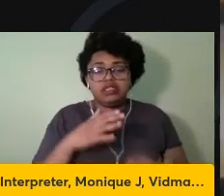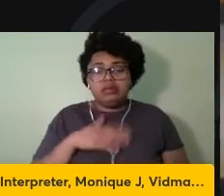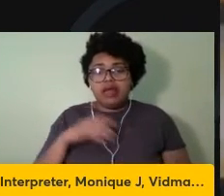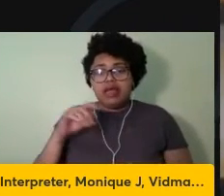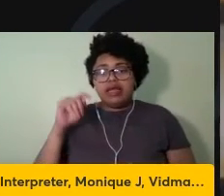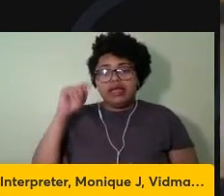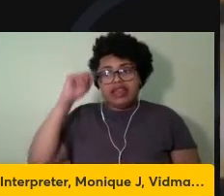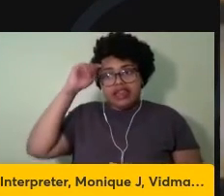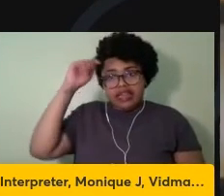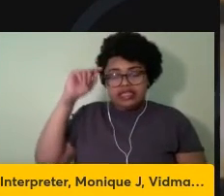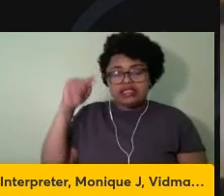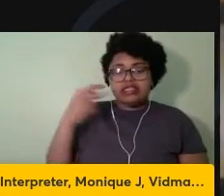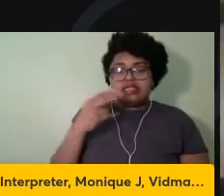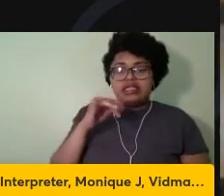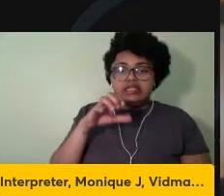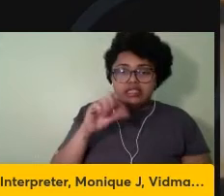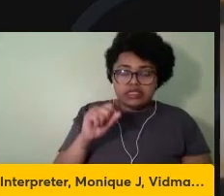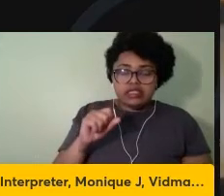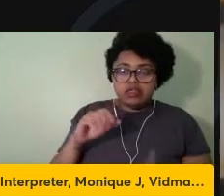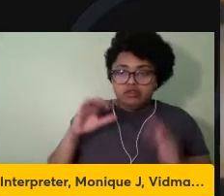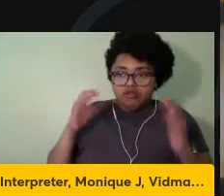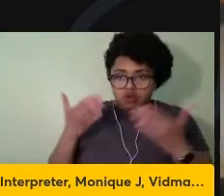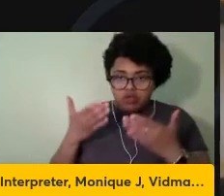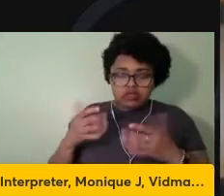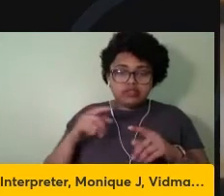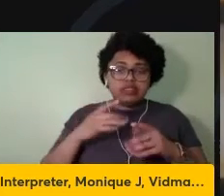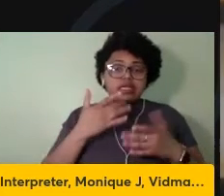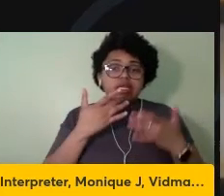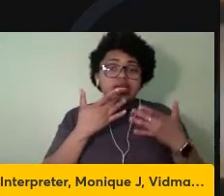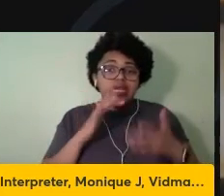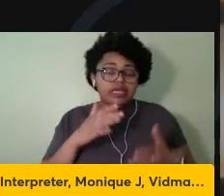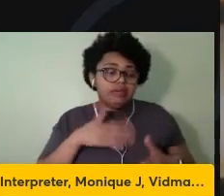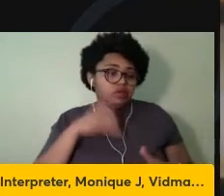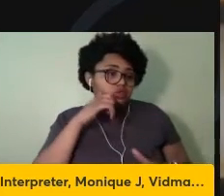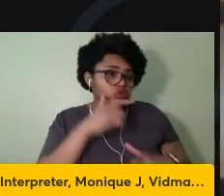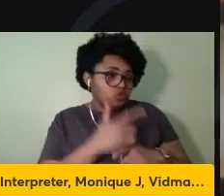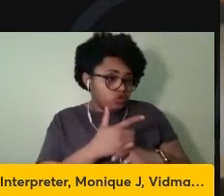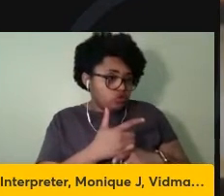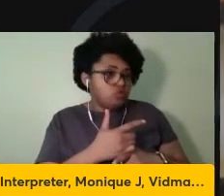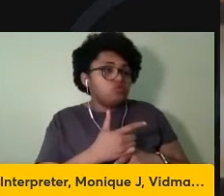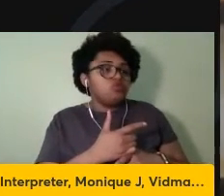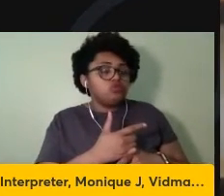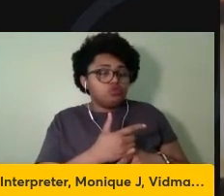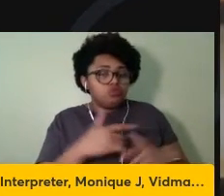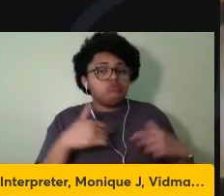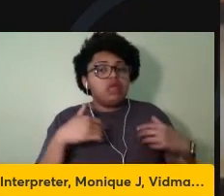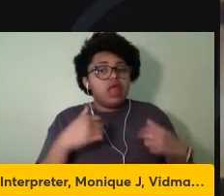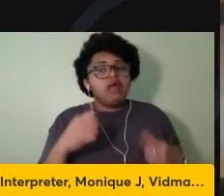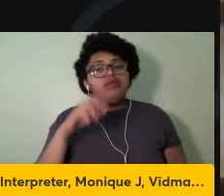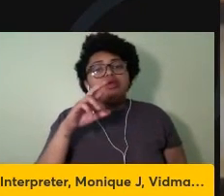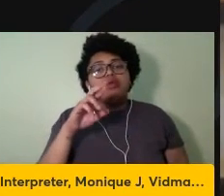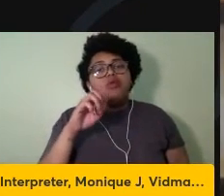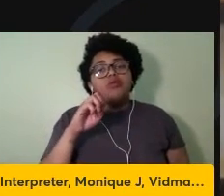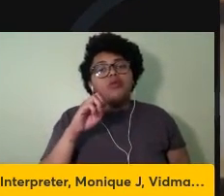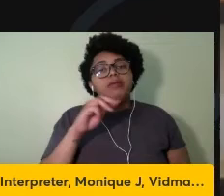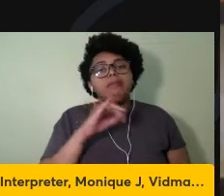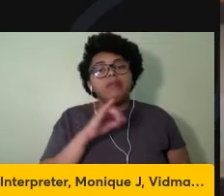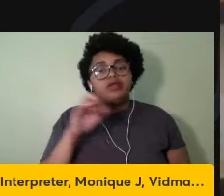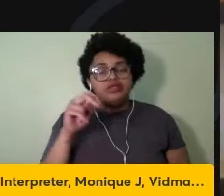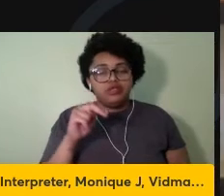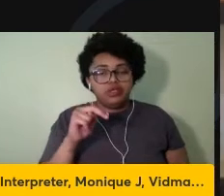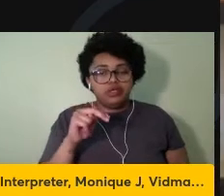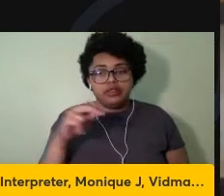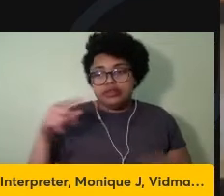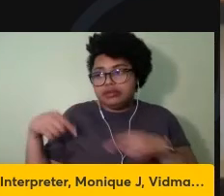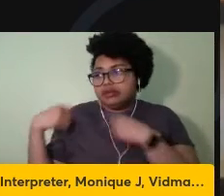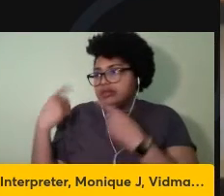point. Fortunately, my sister has been in remission since, but it just has